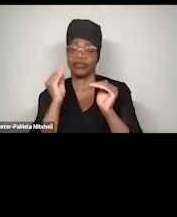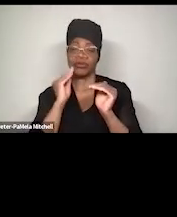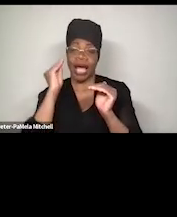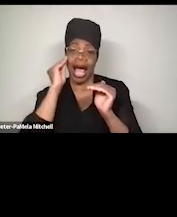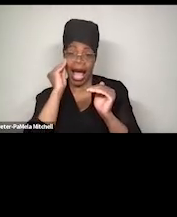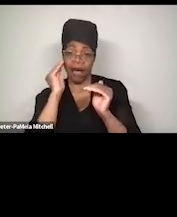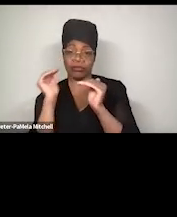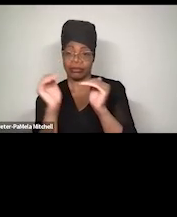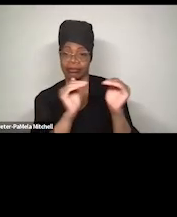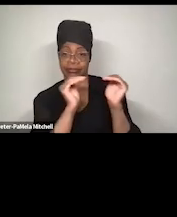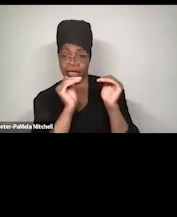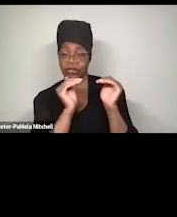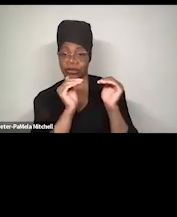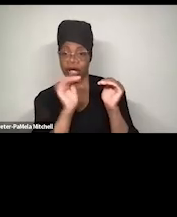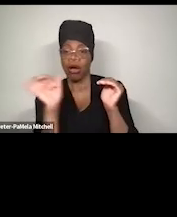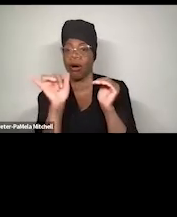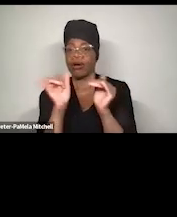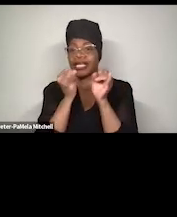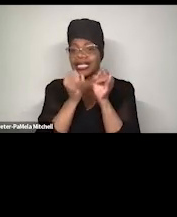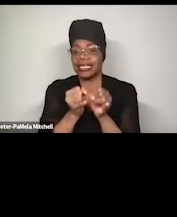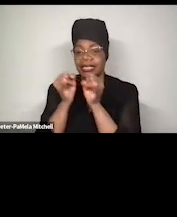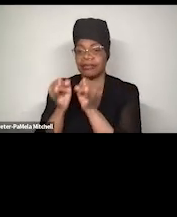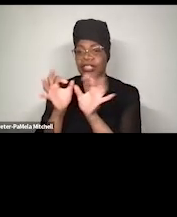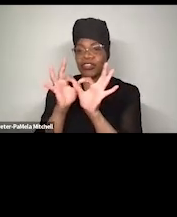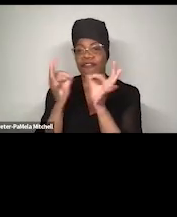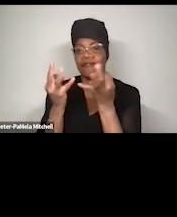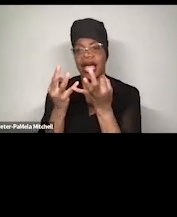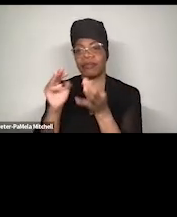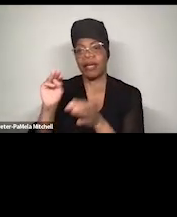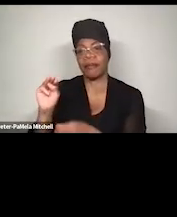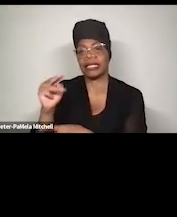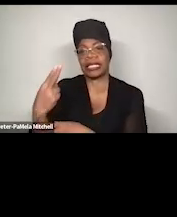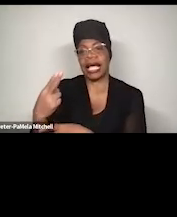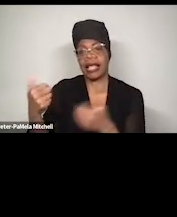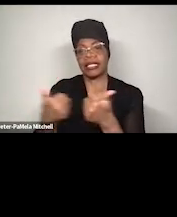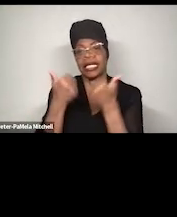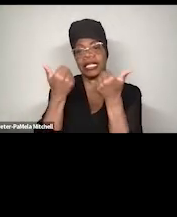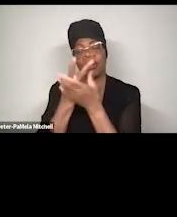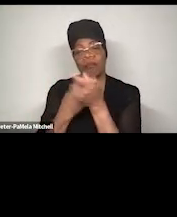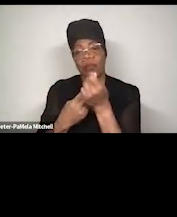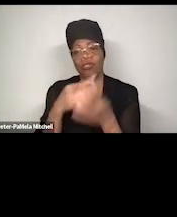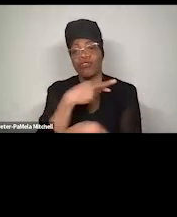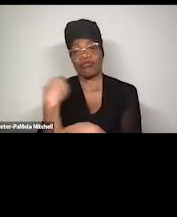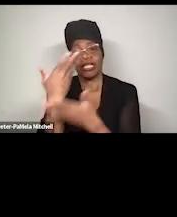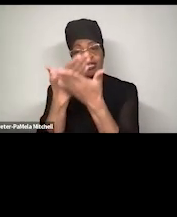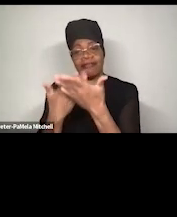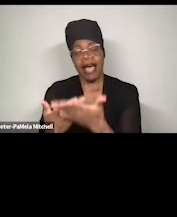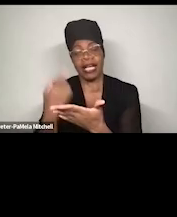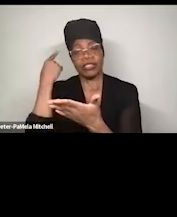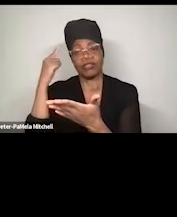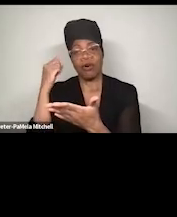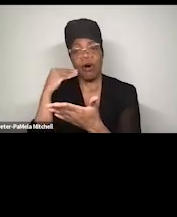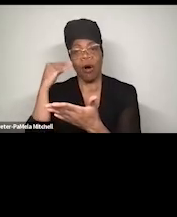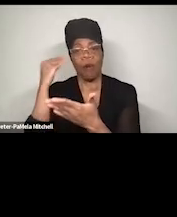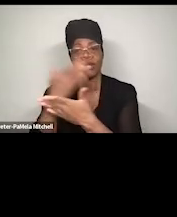peers. There are also individual and family mental health challenges that are both risk factors for homelessness and